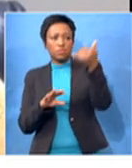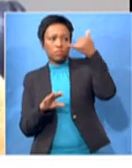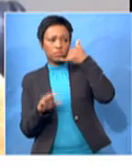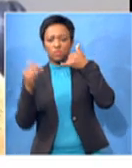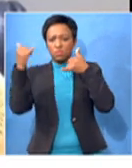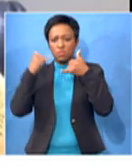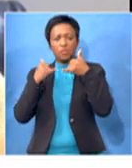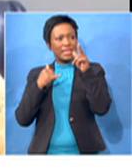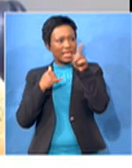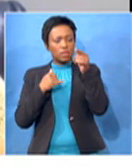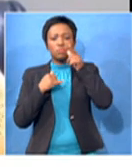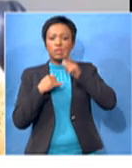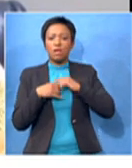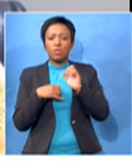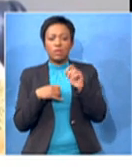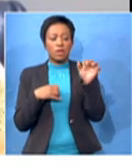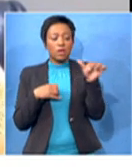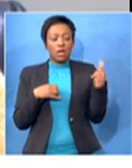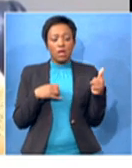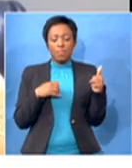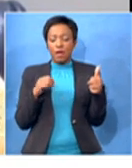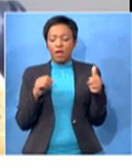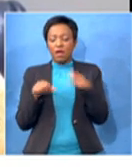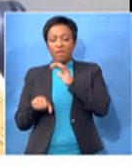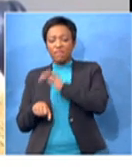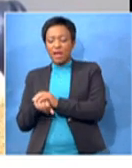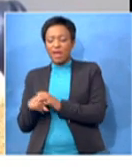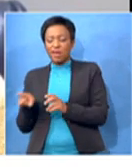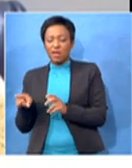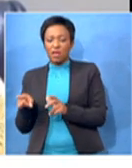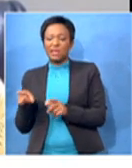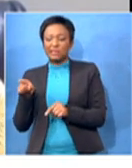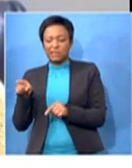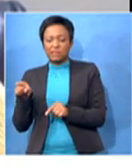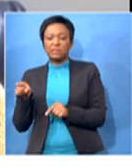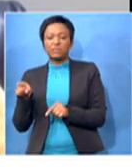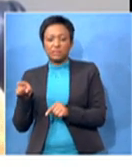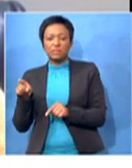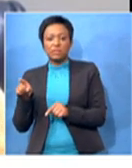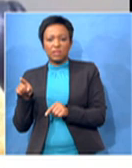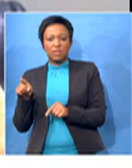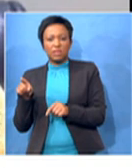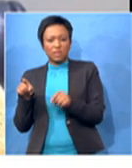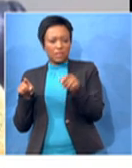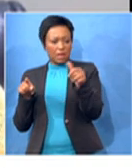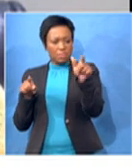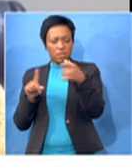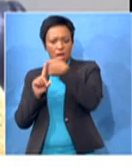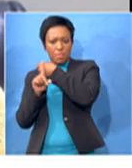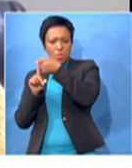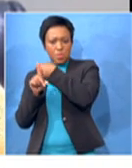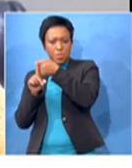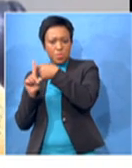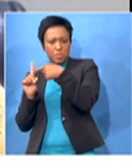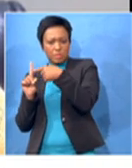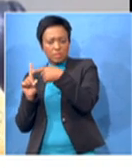that a neighbor or a friend or a family member is a subject of domestic violence,